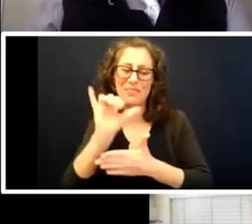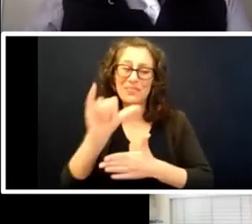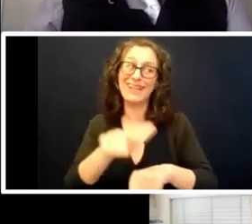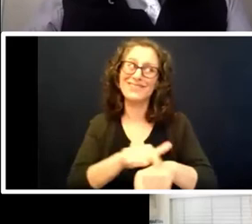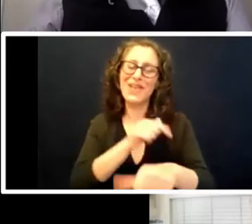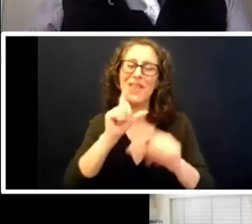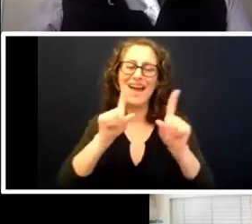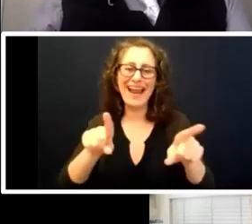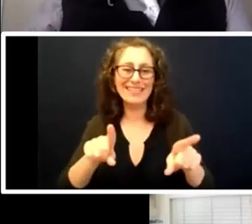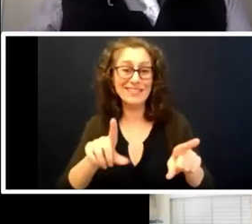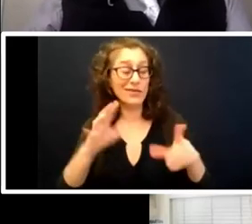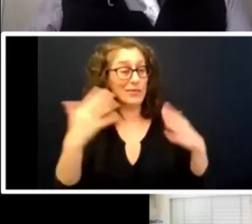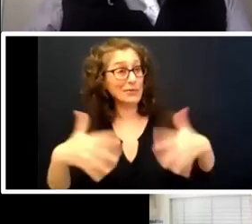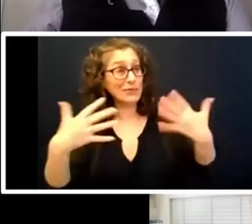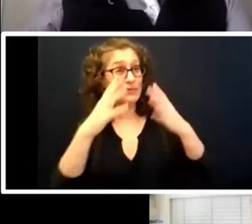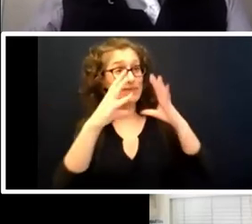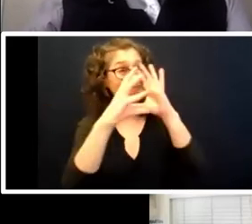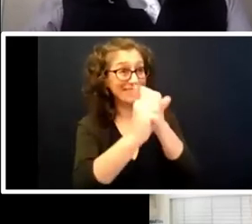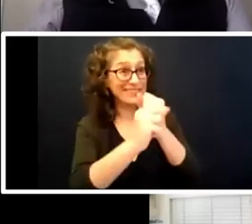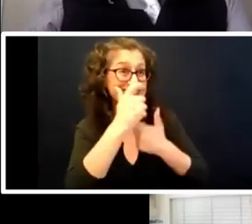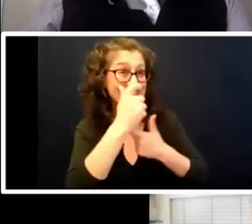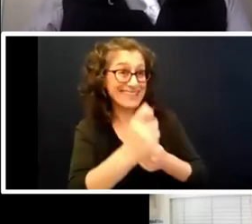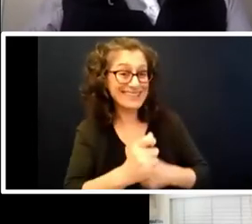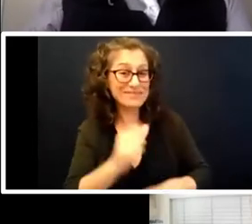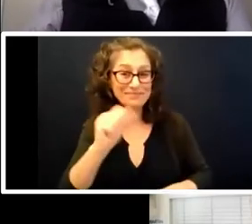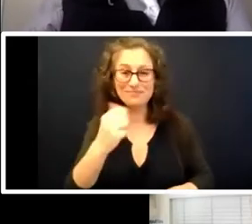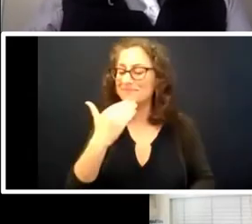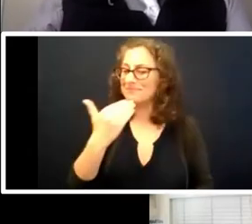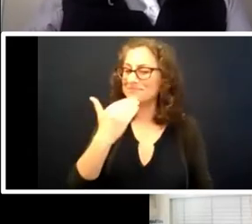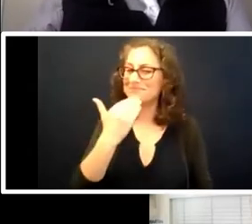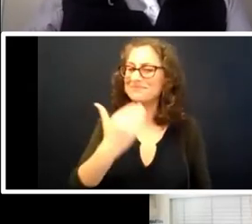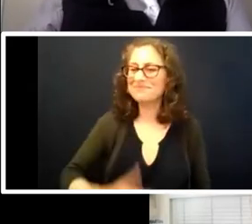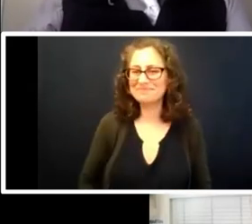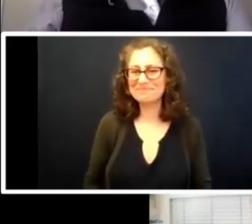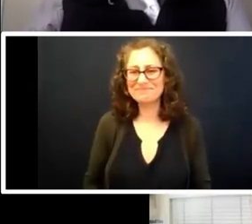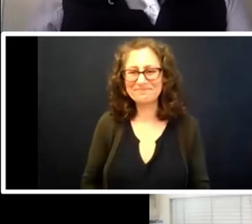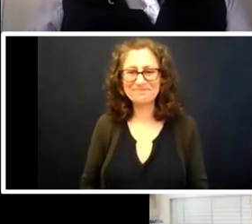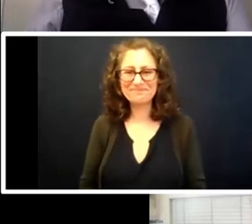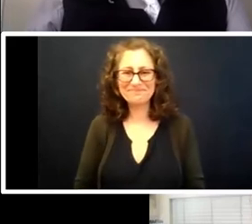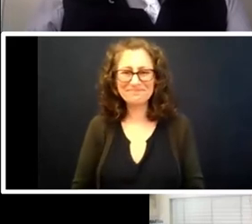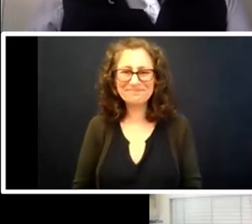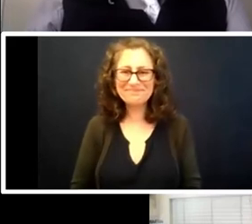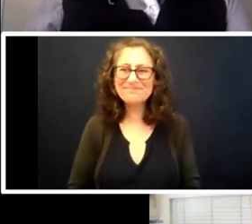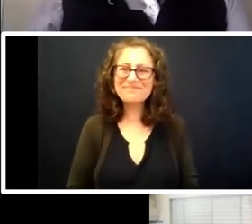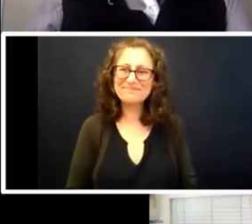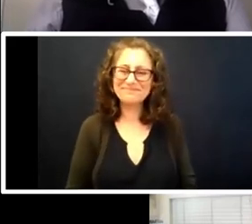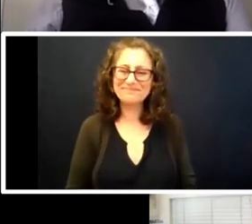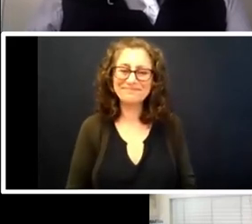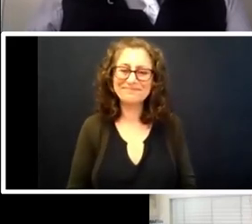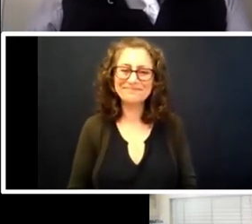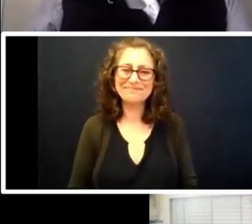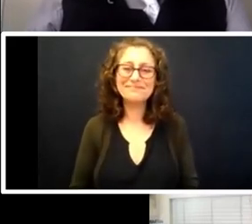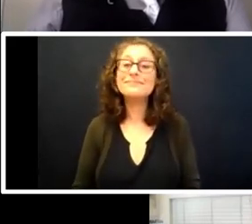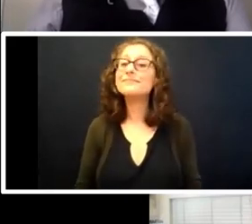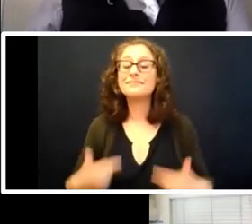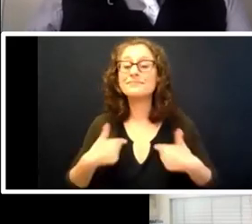answer. Very, very interesting. Thanks. Good. Thank you. Thank you. Oh, man. I don't